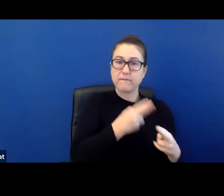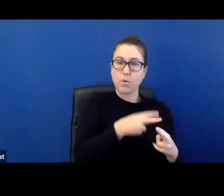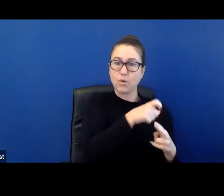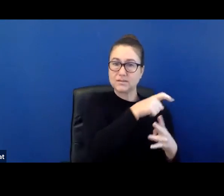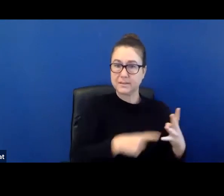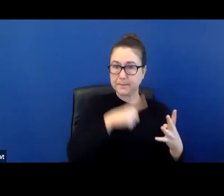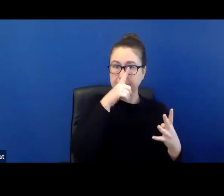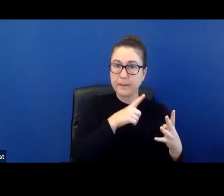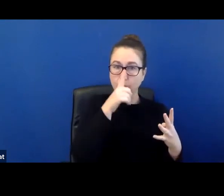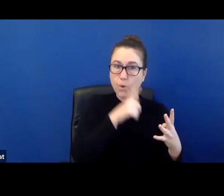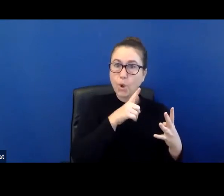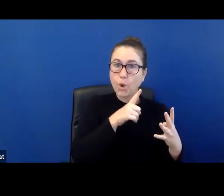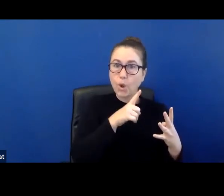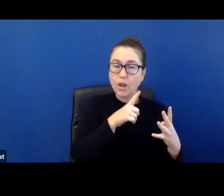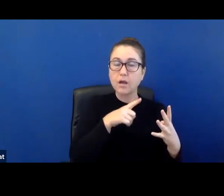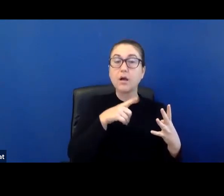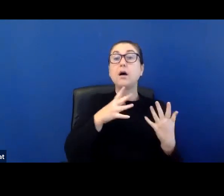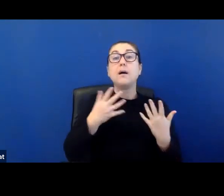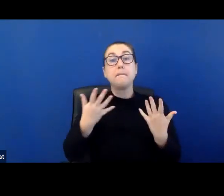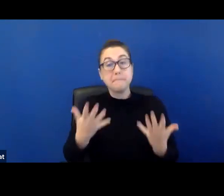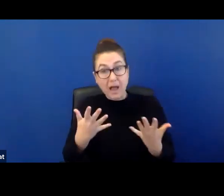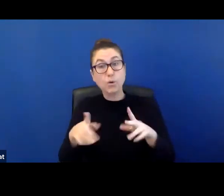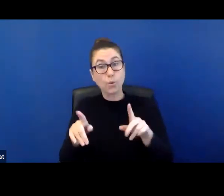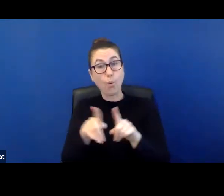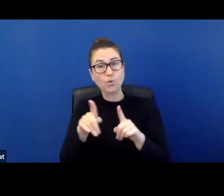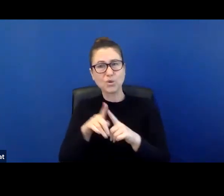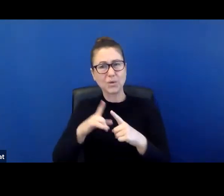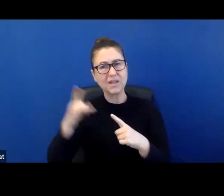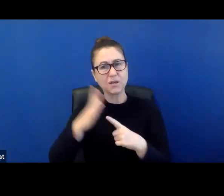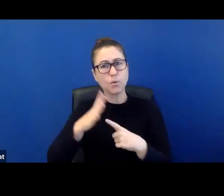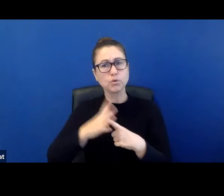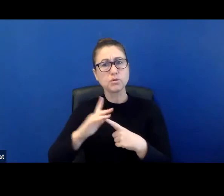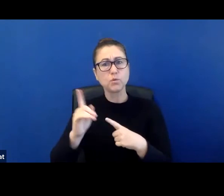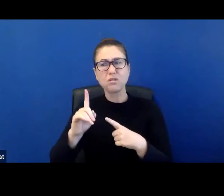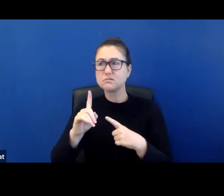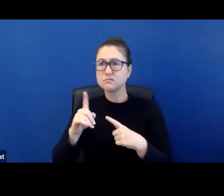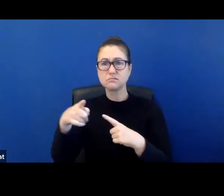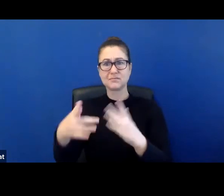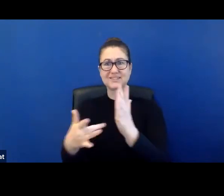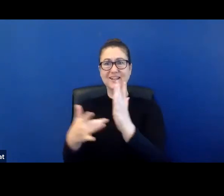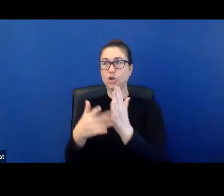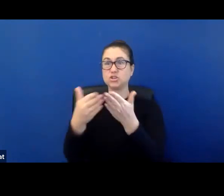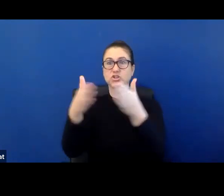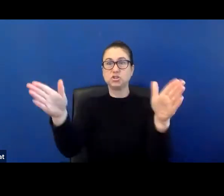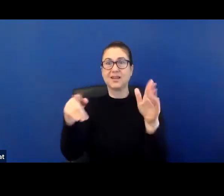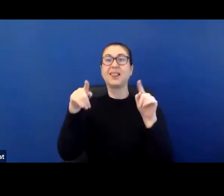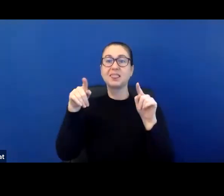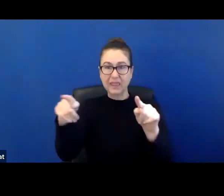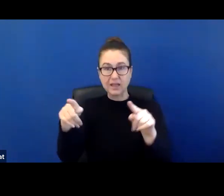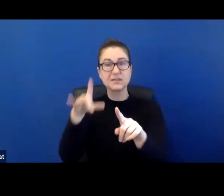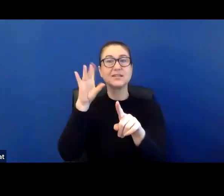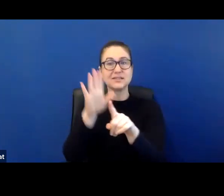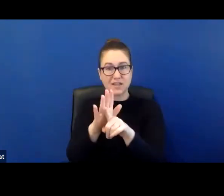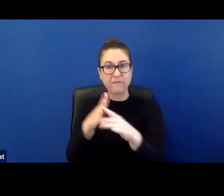but there is also a space, an important space for supporting accessible technology that is built into